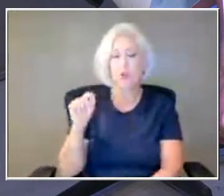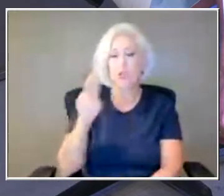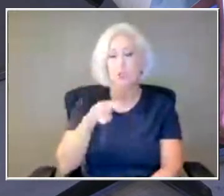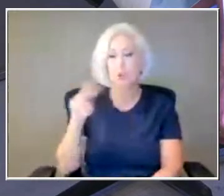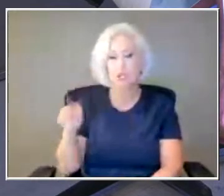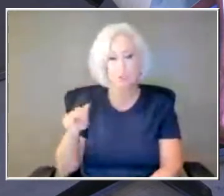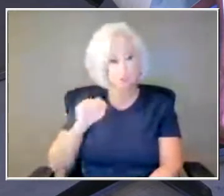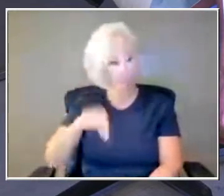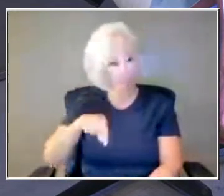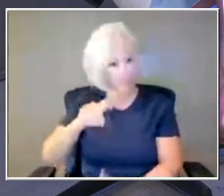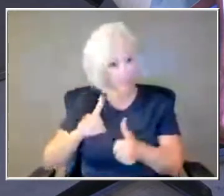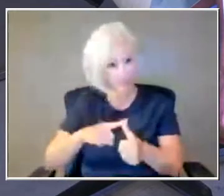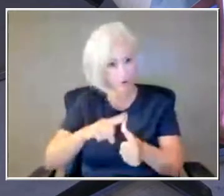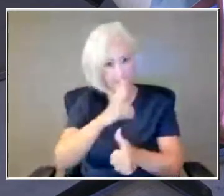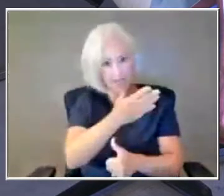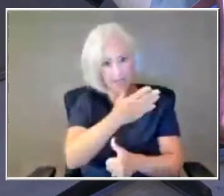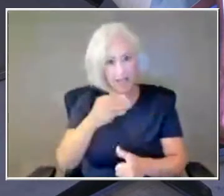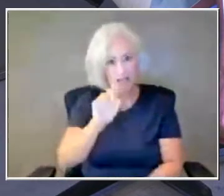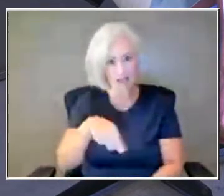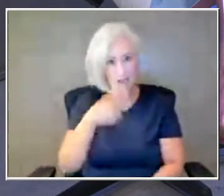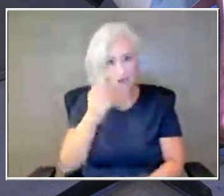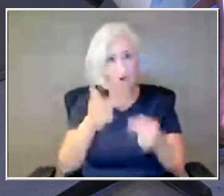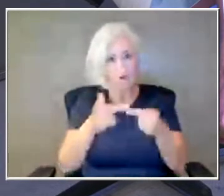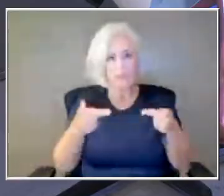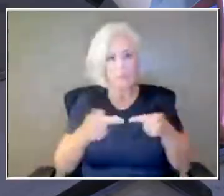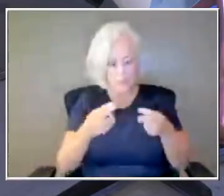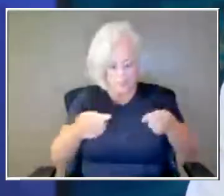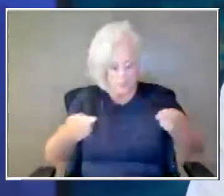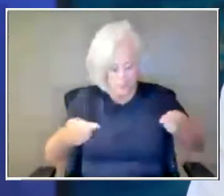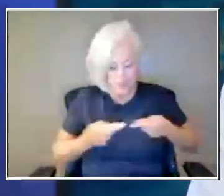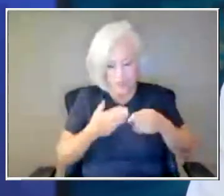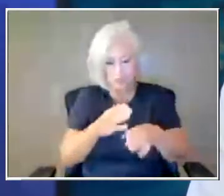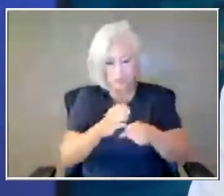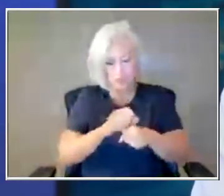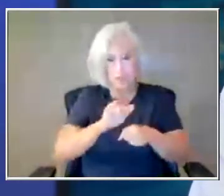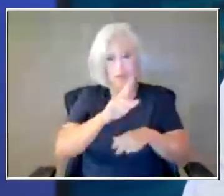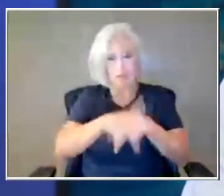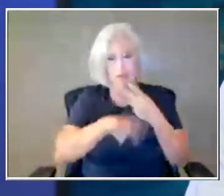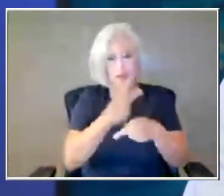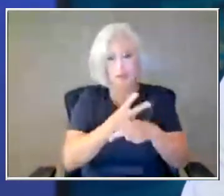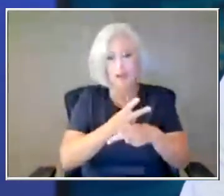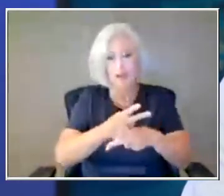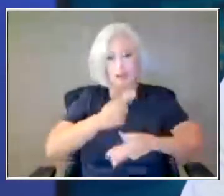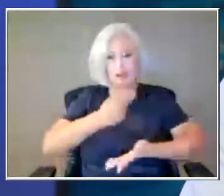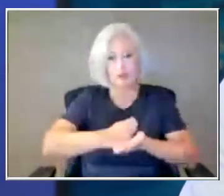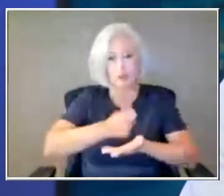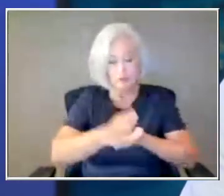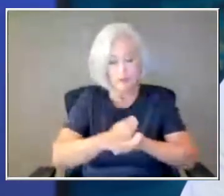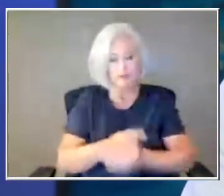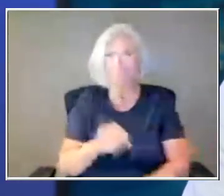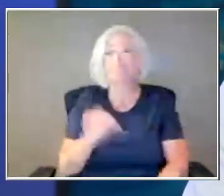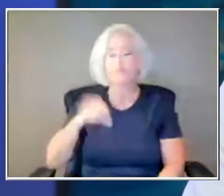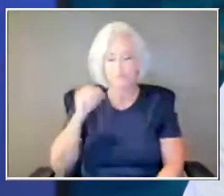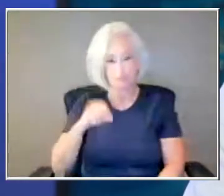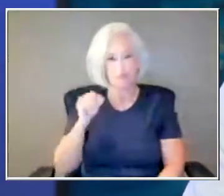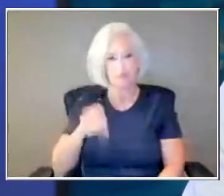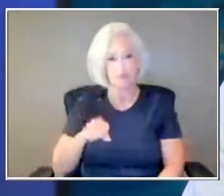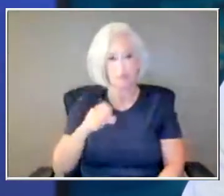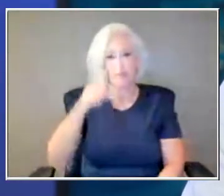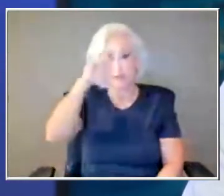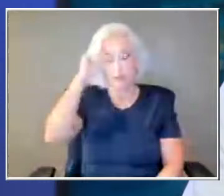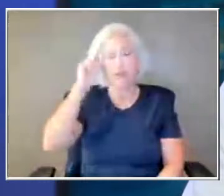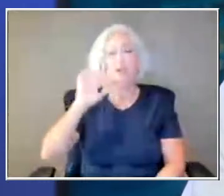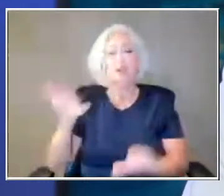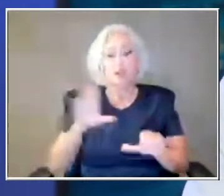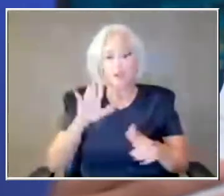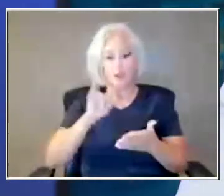region for this type of treatment available. Is that correct? That is exactly right. In the state of Kansas, we are the only site that kind of does this treatment with